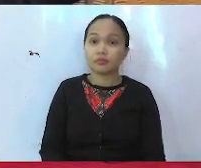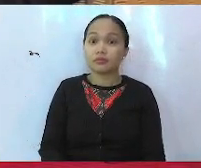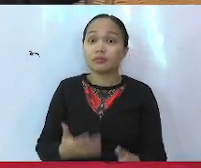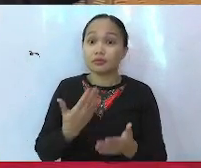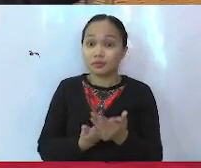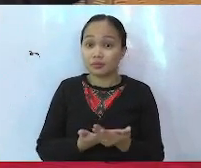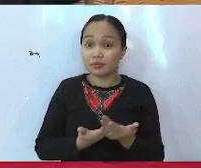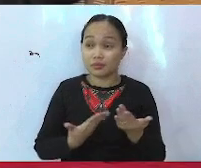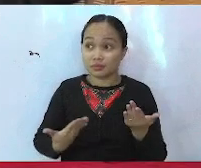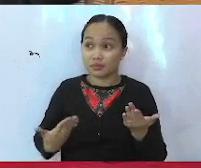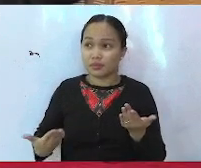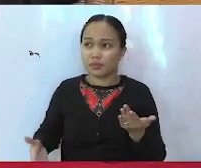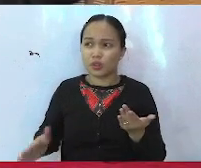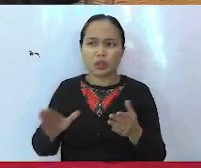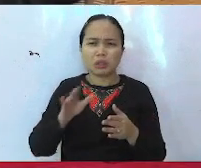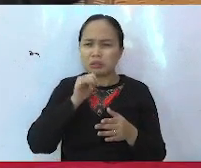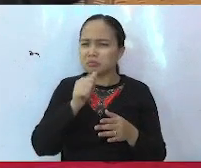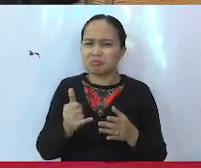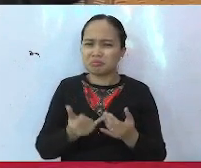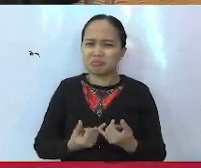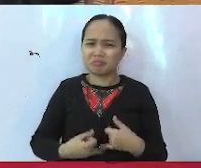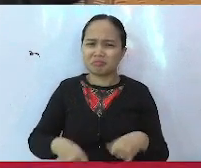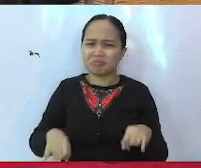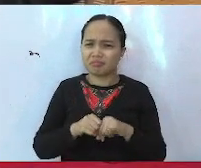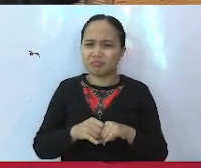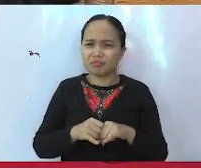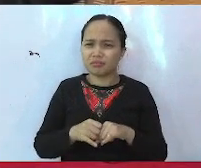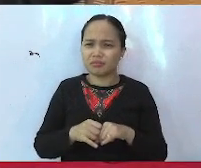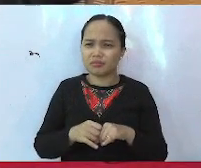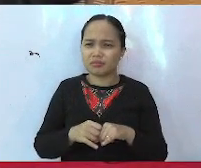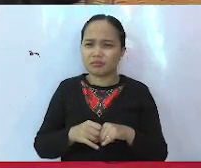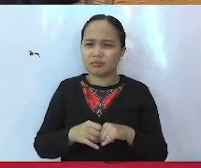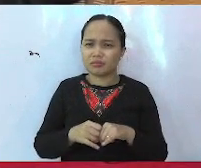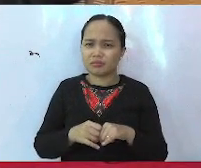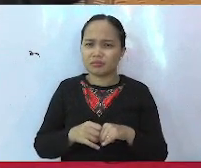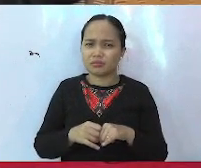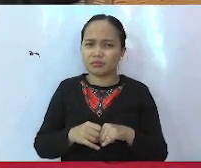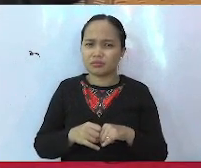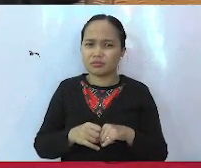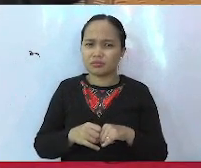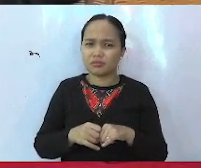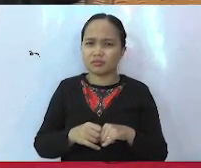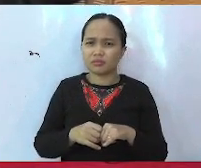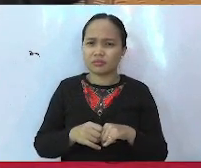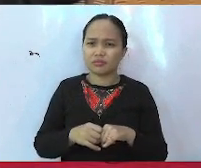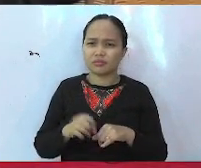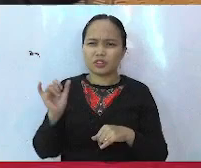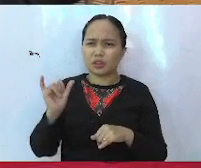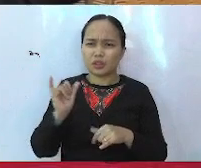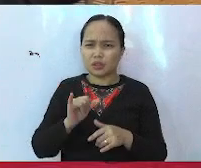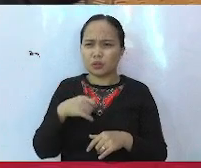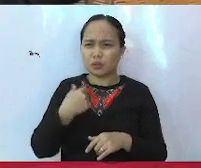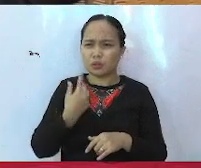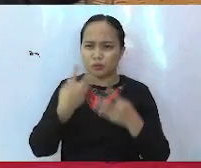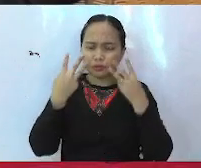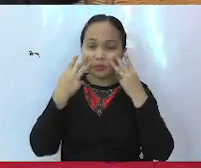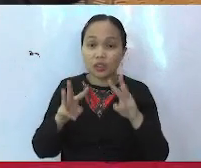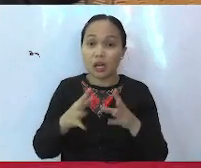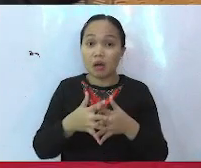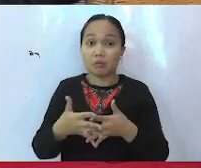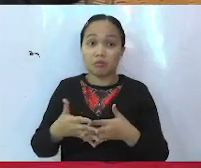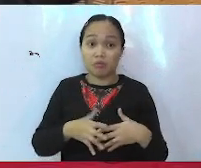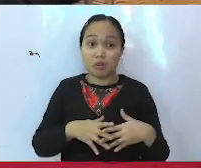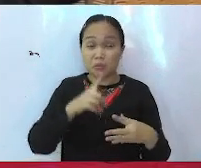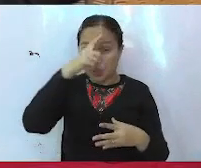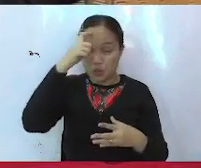Things do not matter. Yeah. Yeah. That's right. You know, you watch America because of all the things they